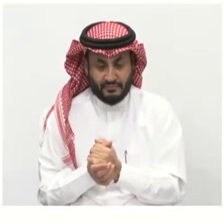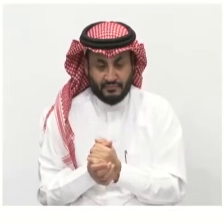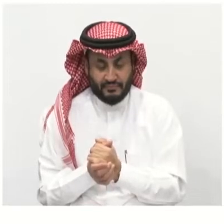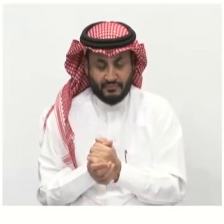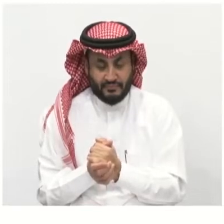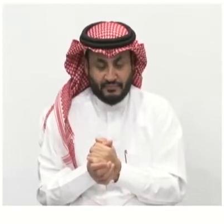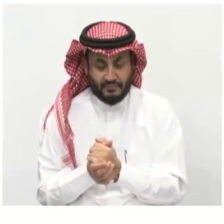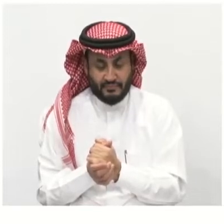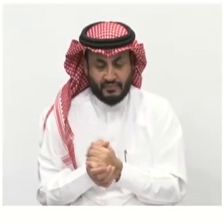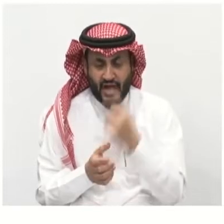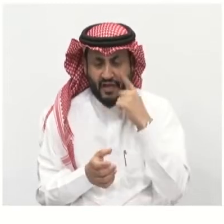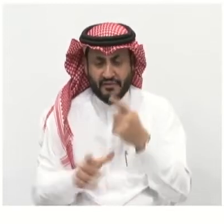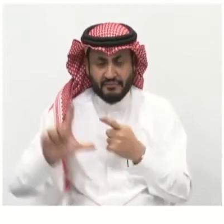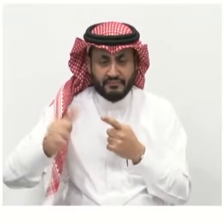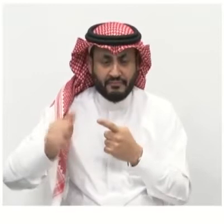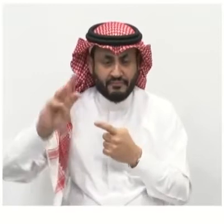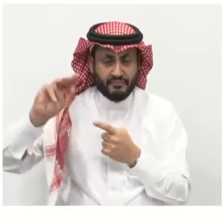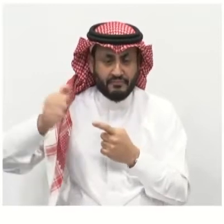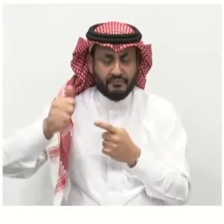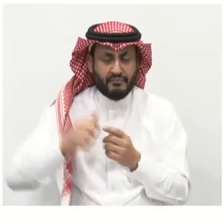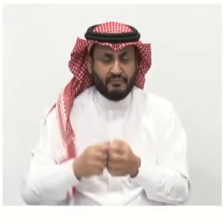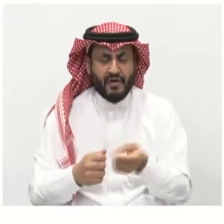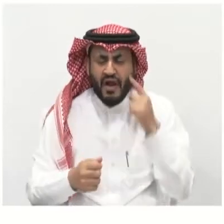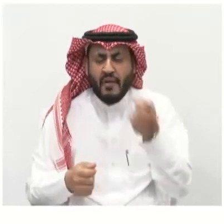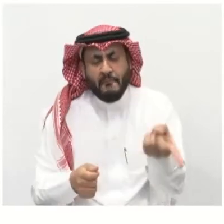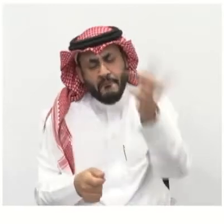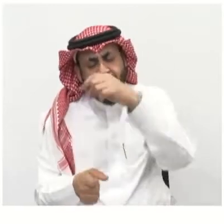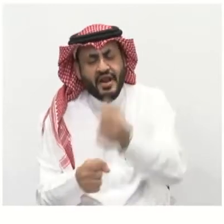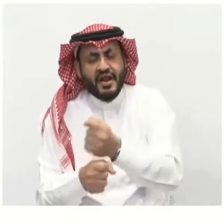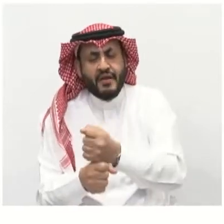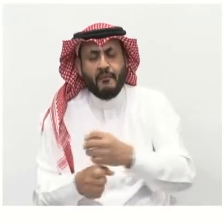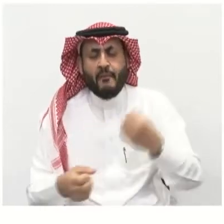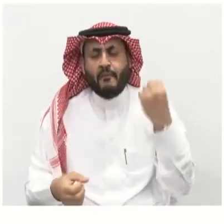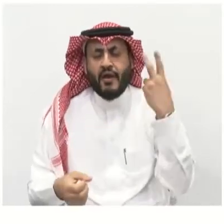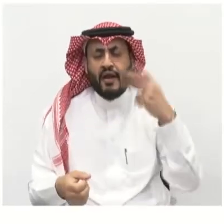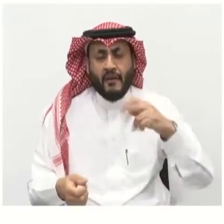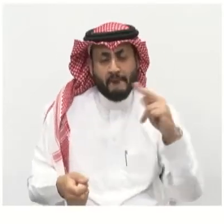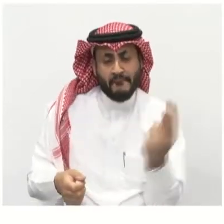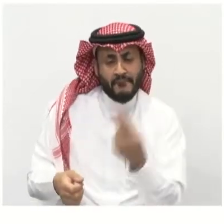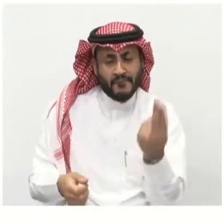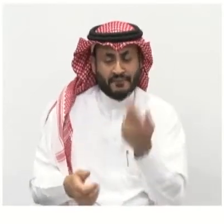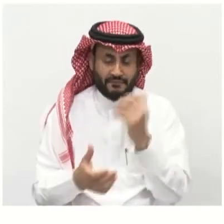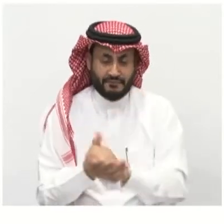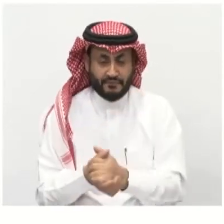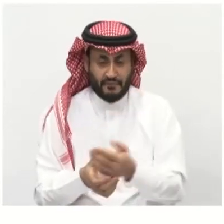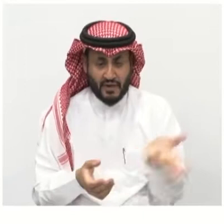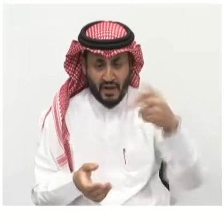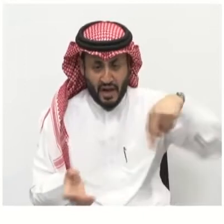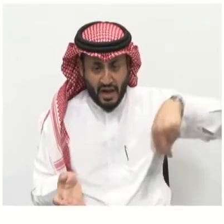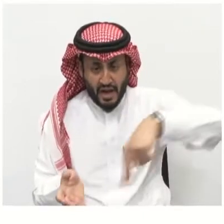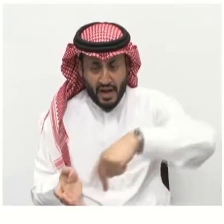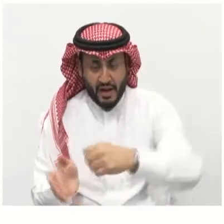This is Lemma. She wants to be a famous artist one day. When she comes back from